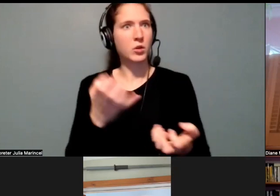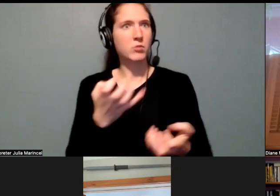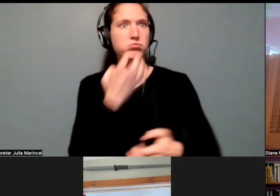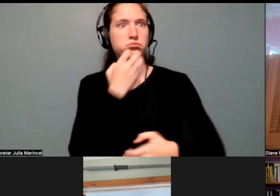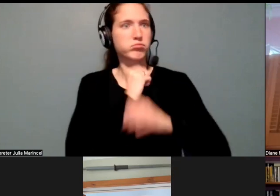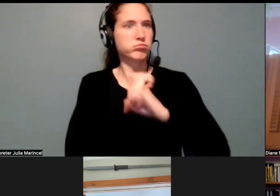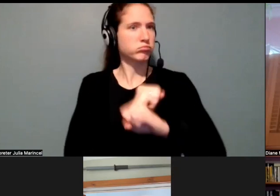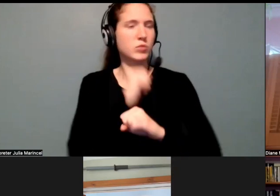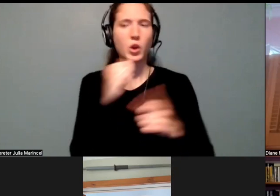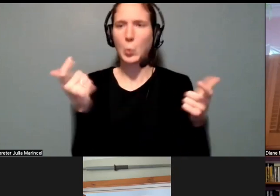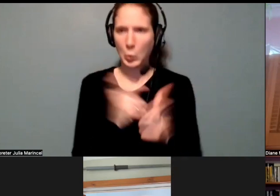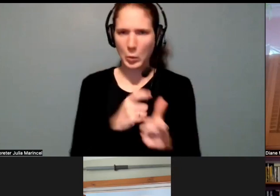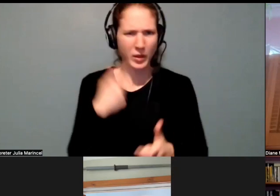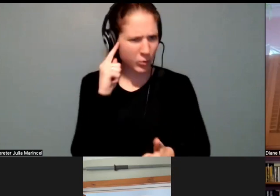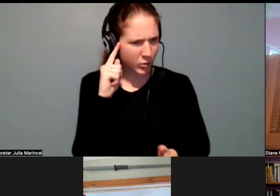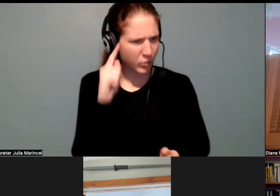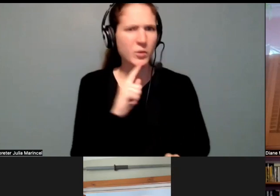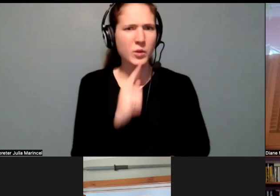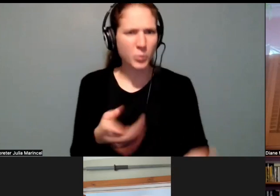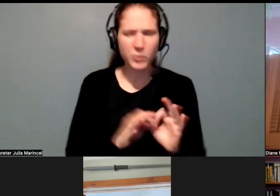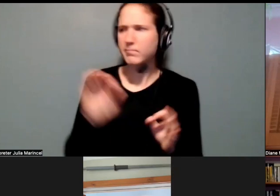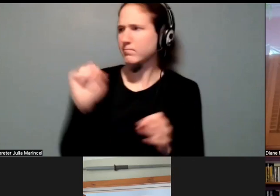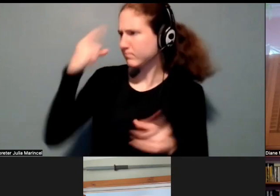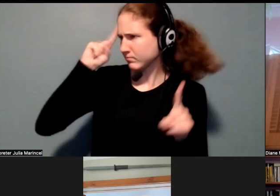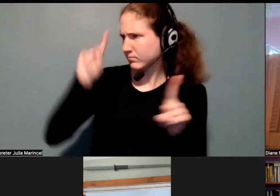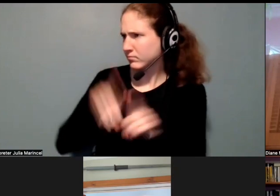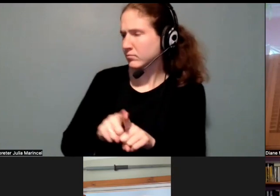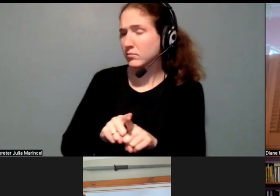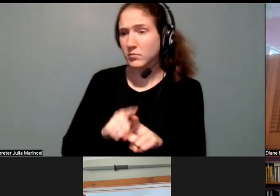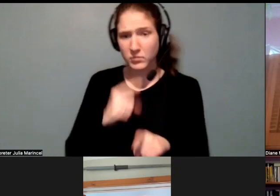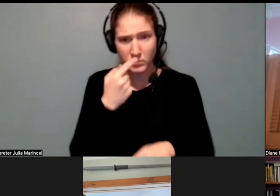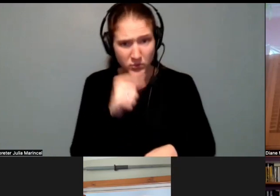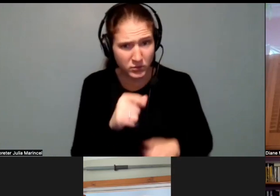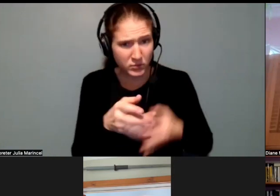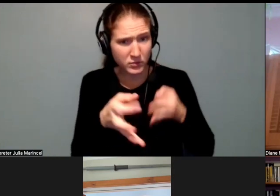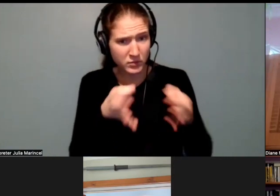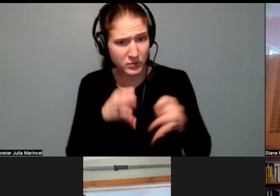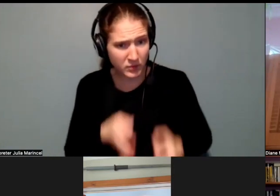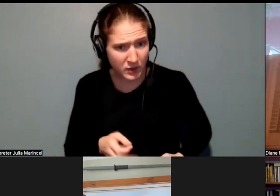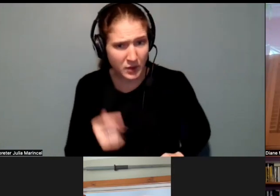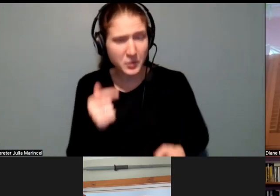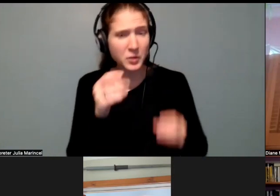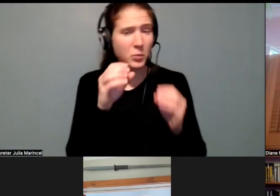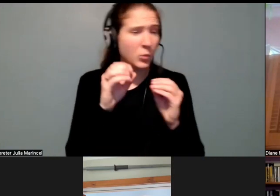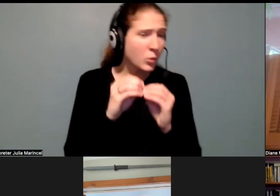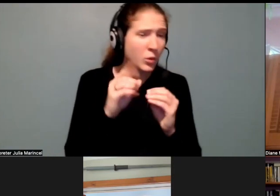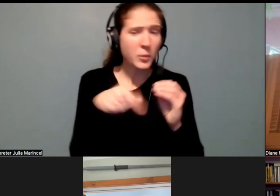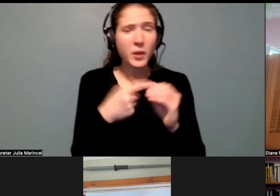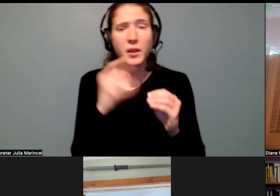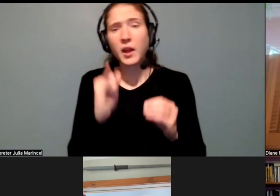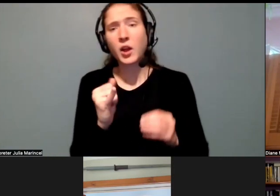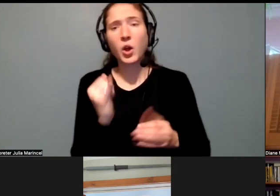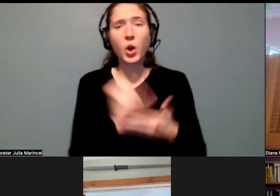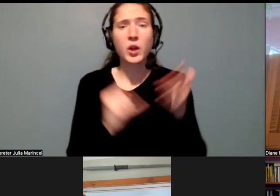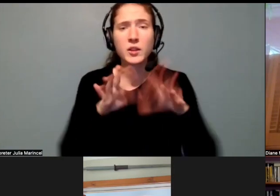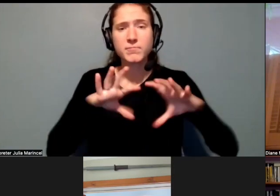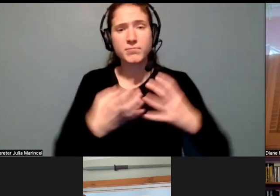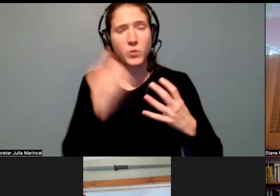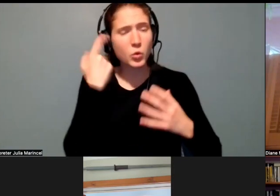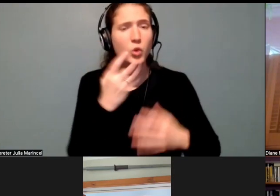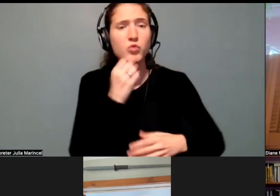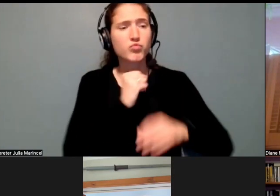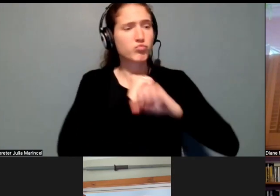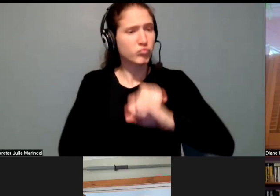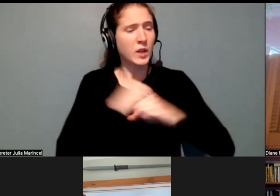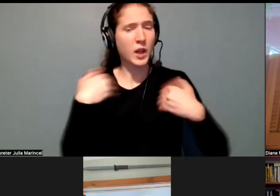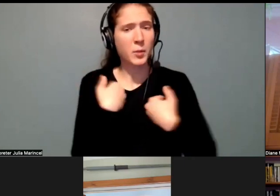Matt. Yeah, me too. Yeah. Can you tell us a bit about the Artists for Conservation? Yeah. Artists for Conservation is